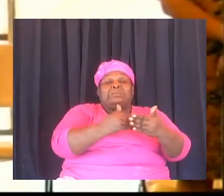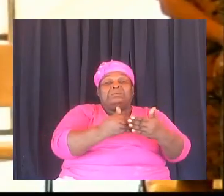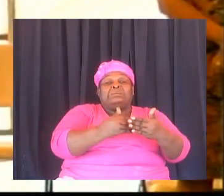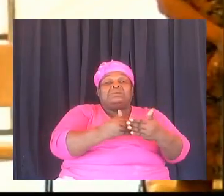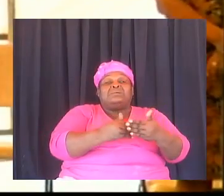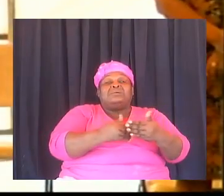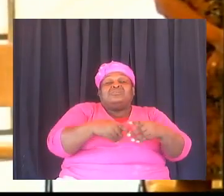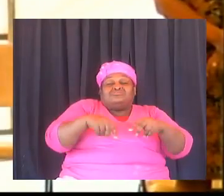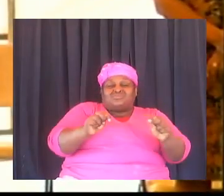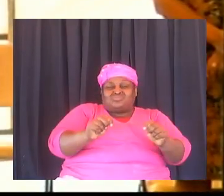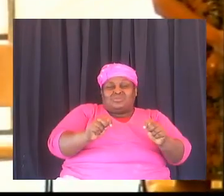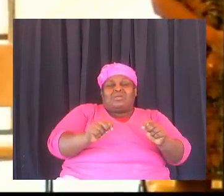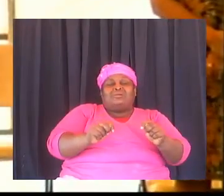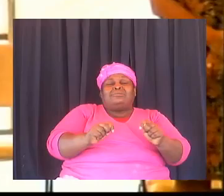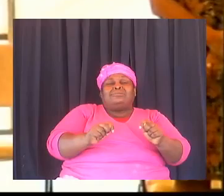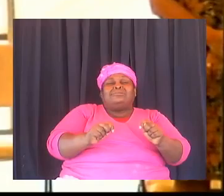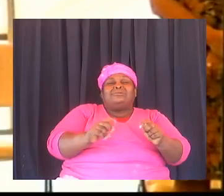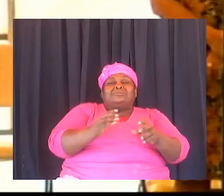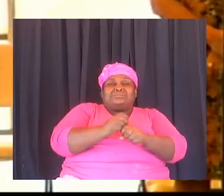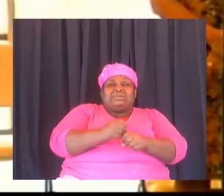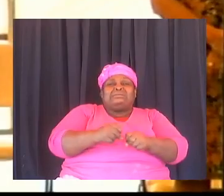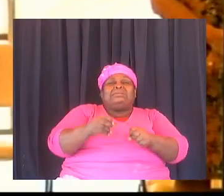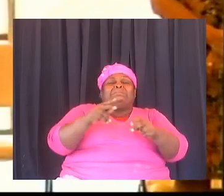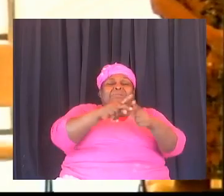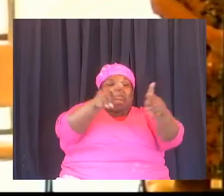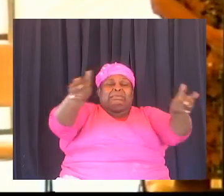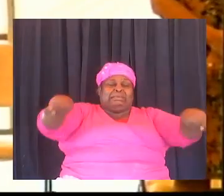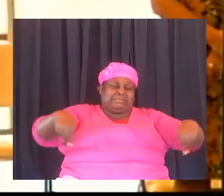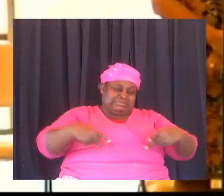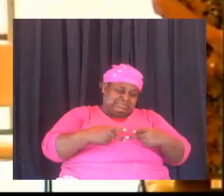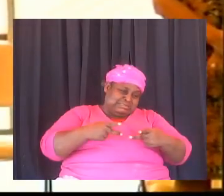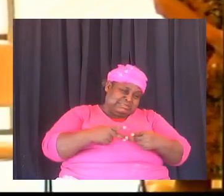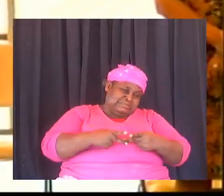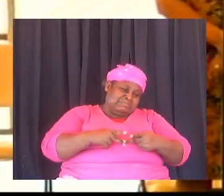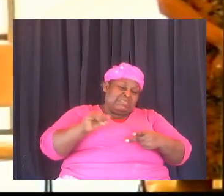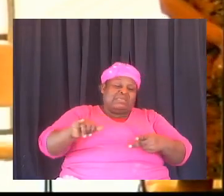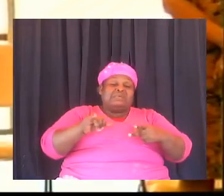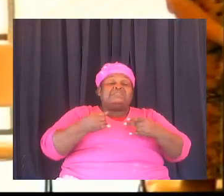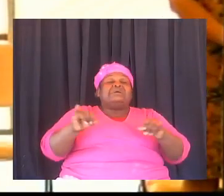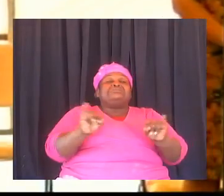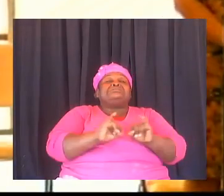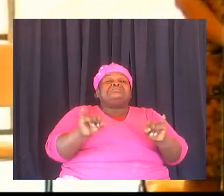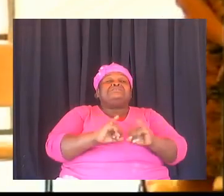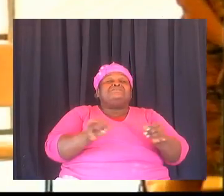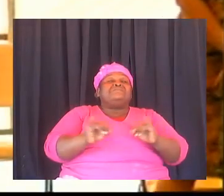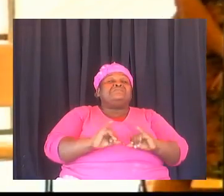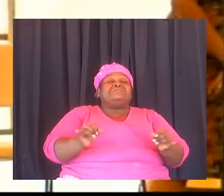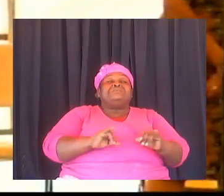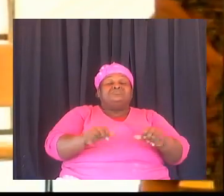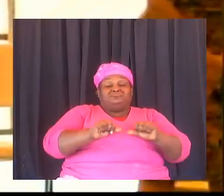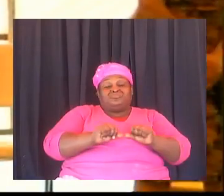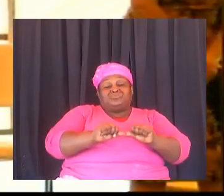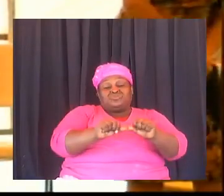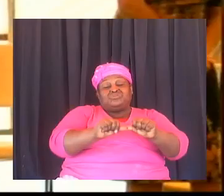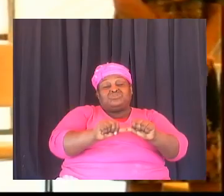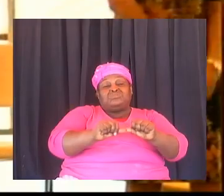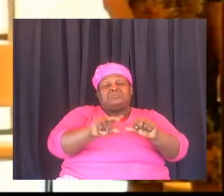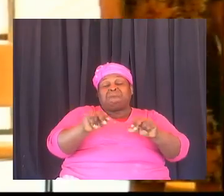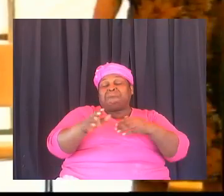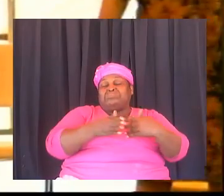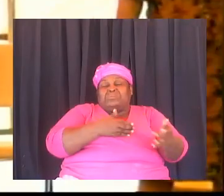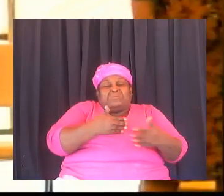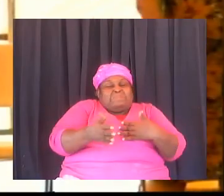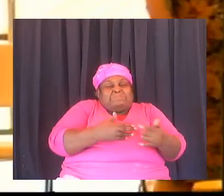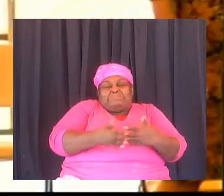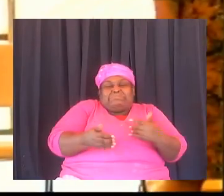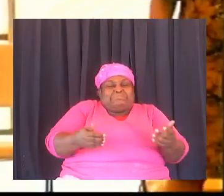to that place where they were. You know what that says? That individual is determined no matter what.